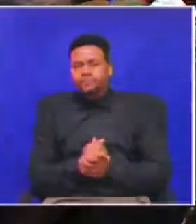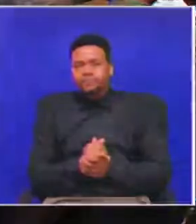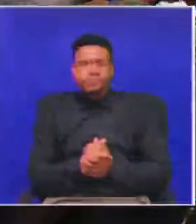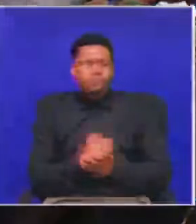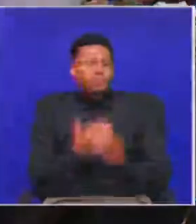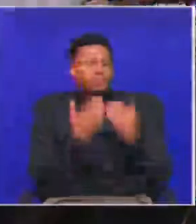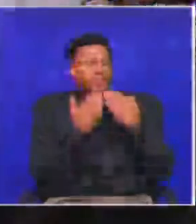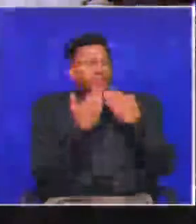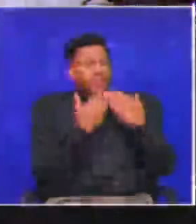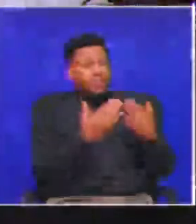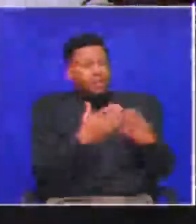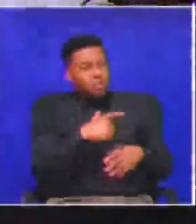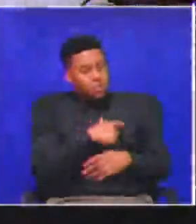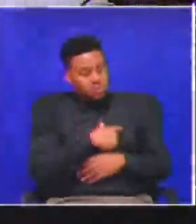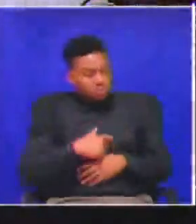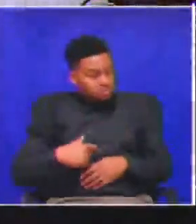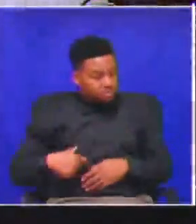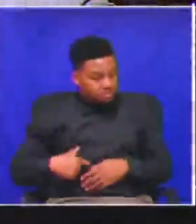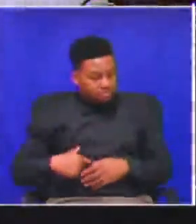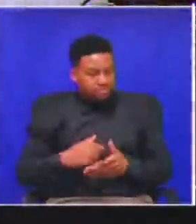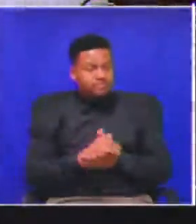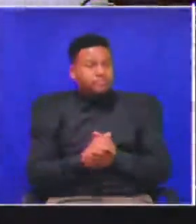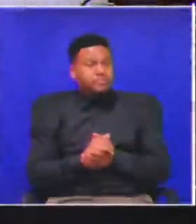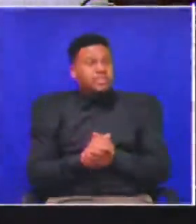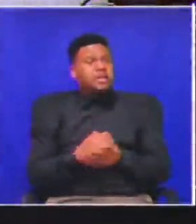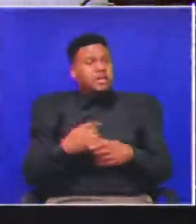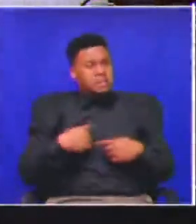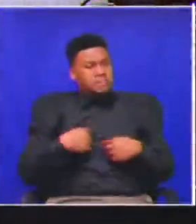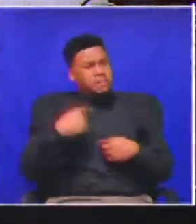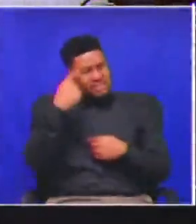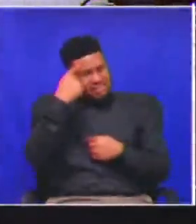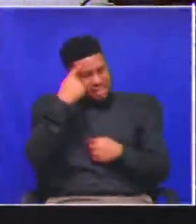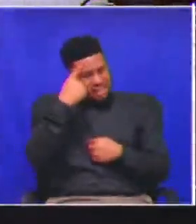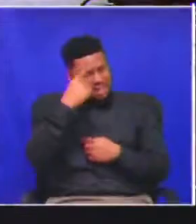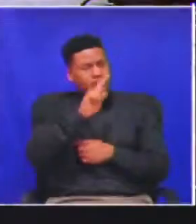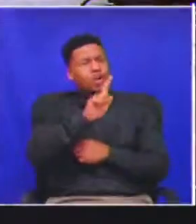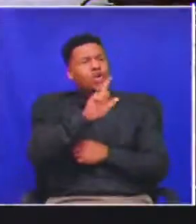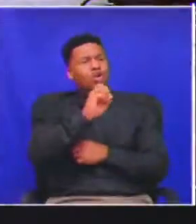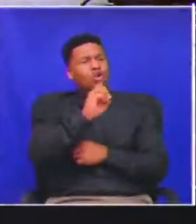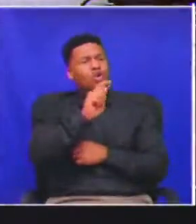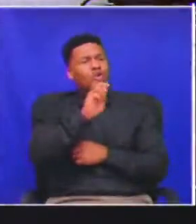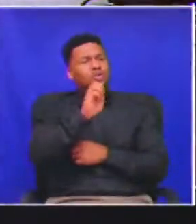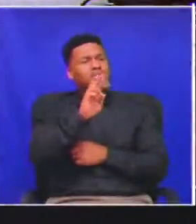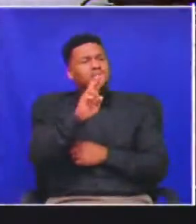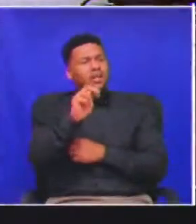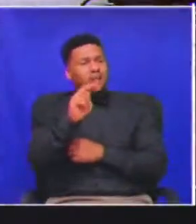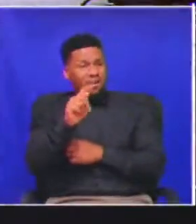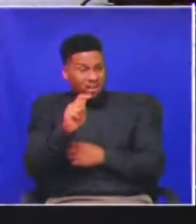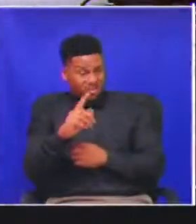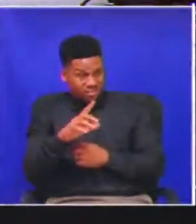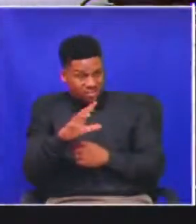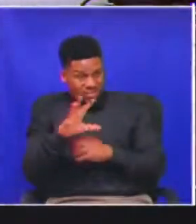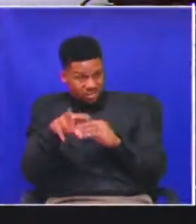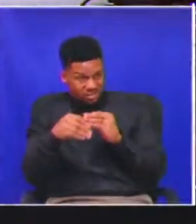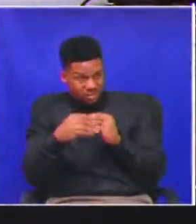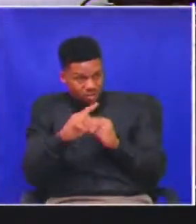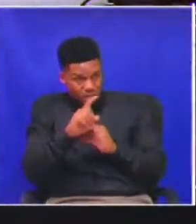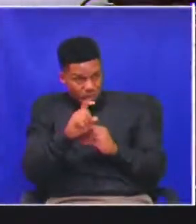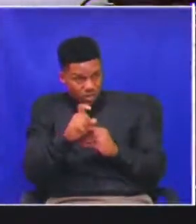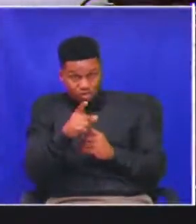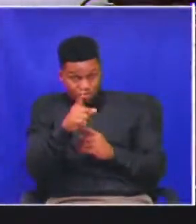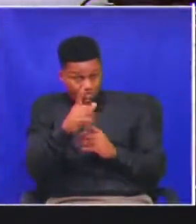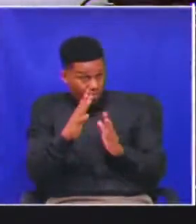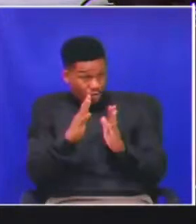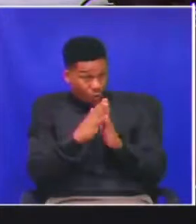President. I do think, Honorable Lotred, you would have to have another workshop